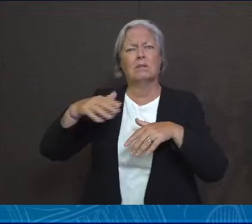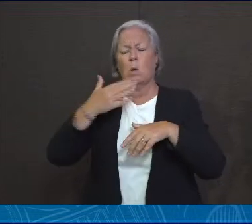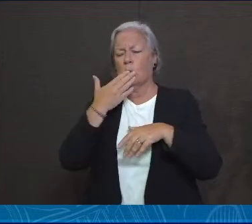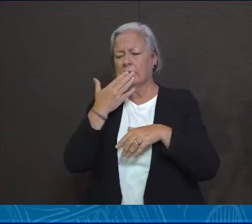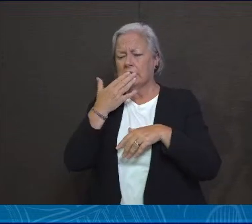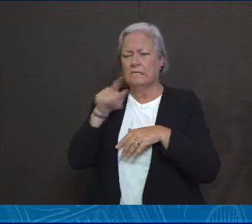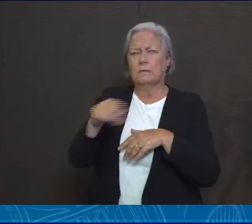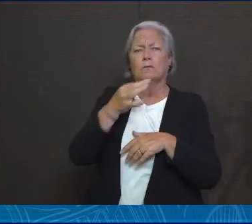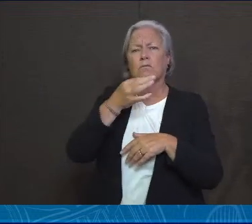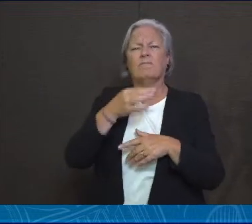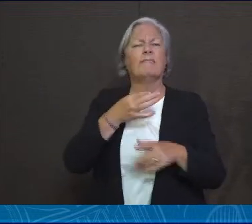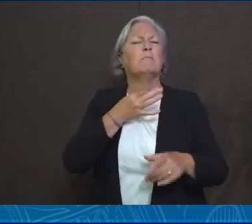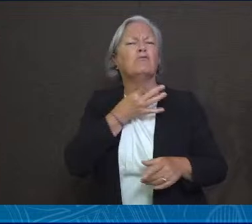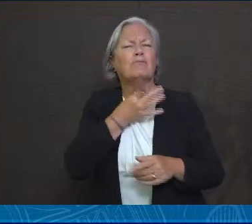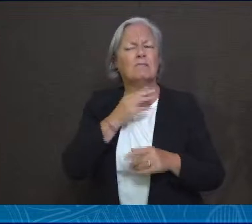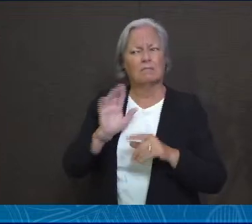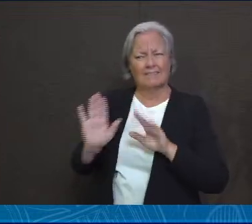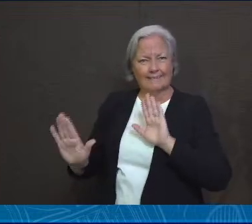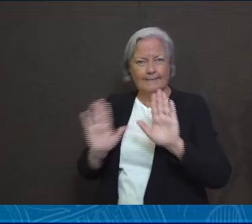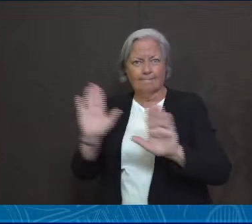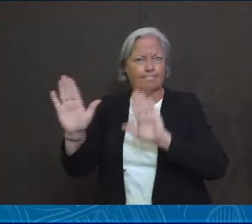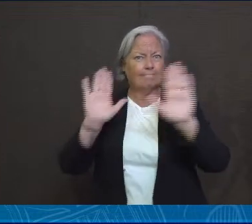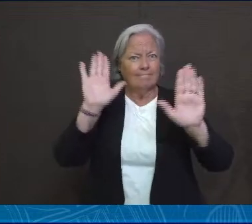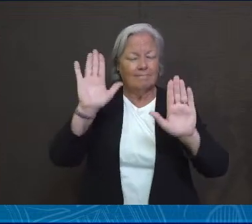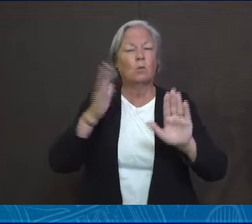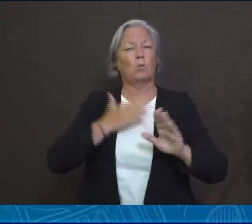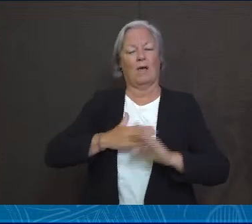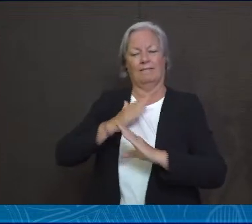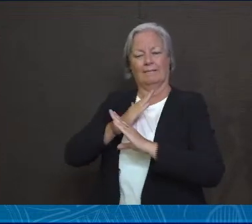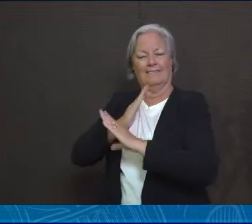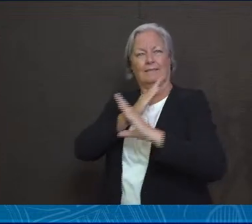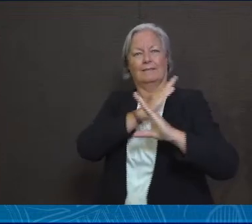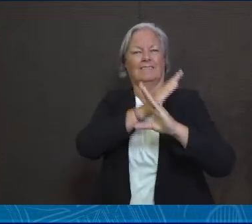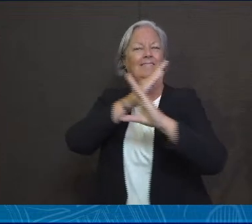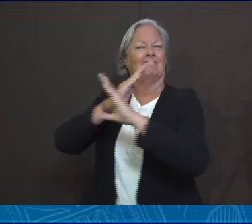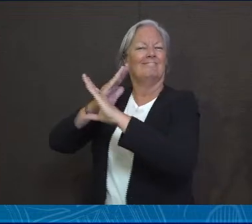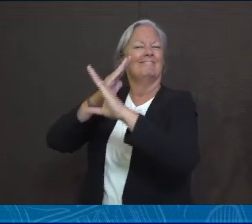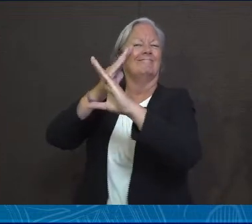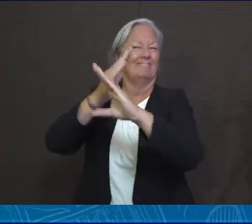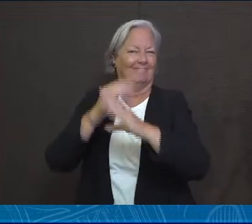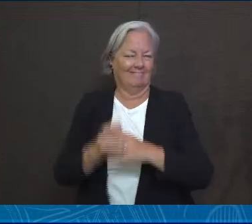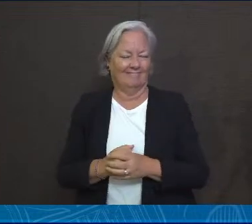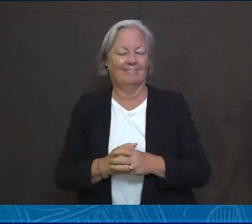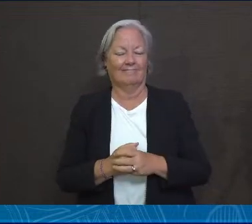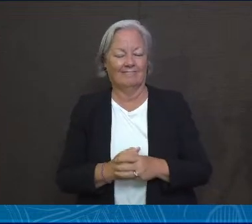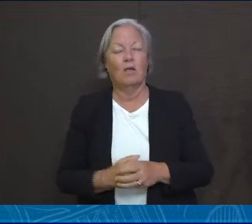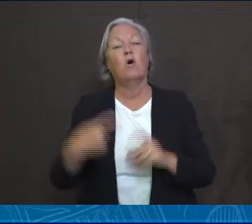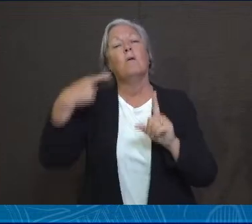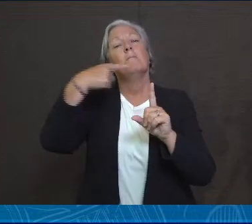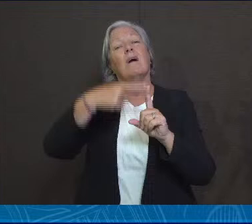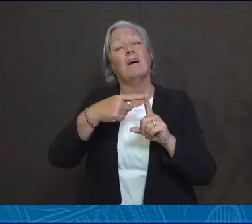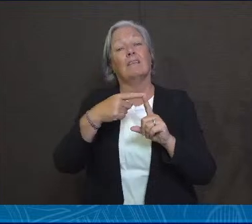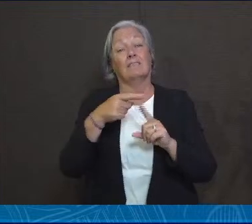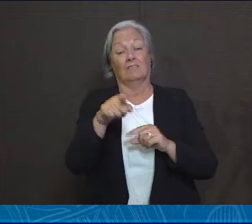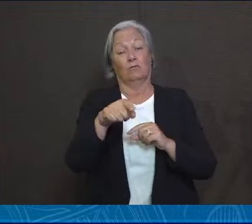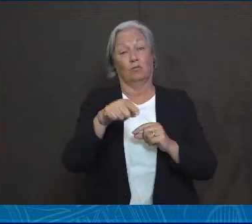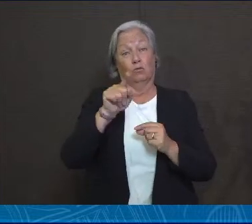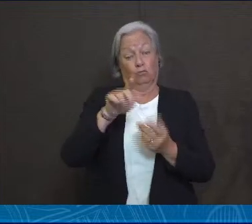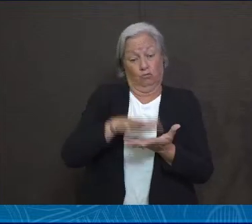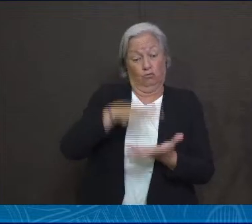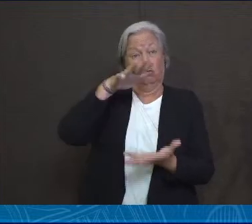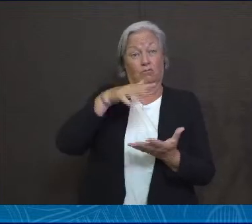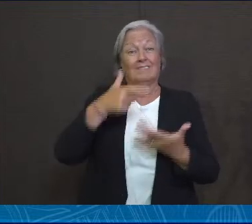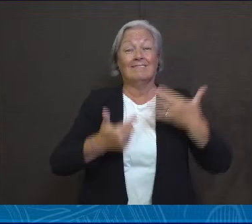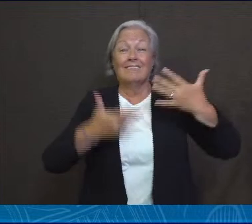of them? So that we can prevent that. It also helps if we have data in advance of